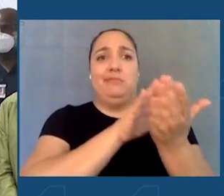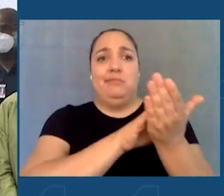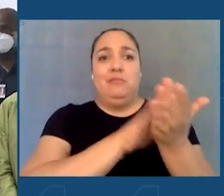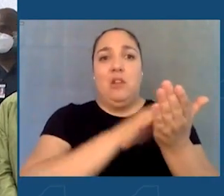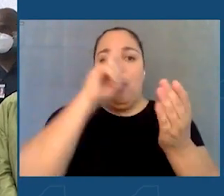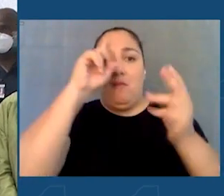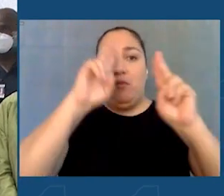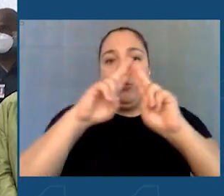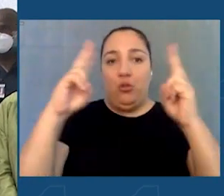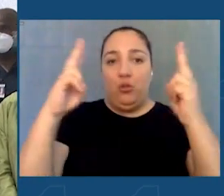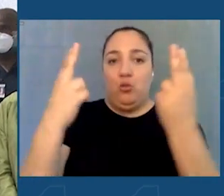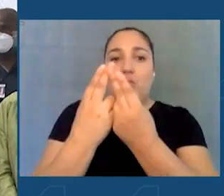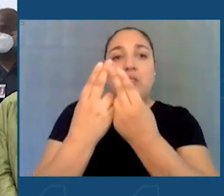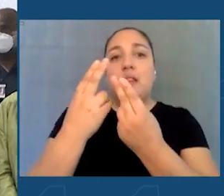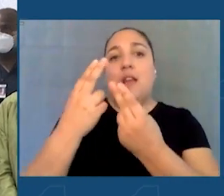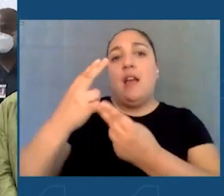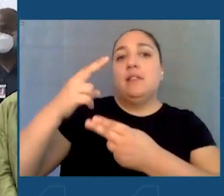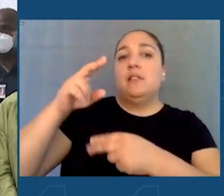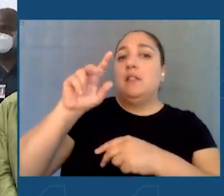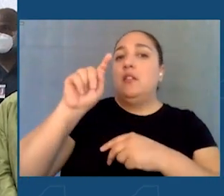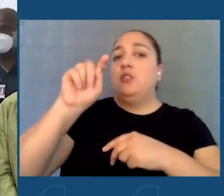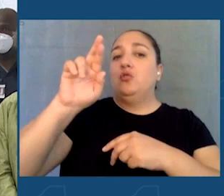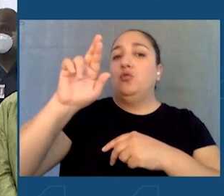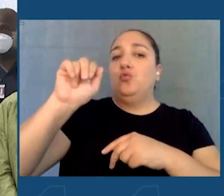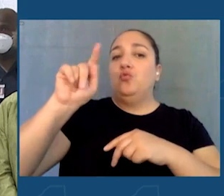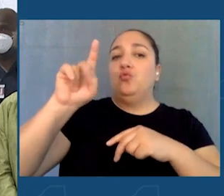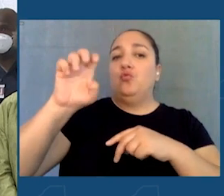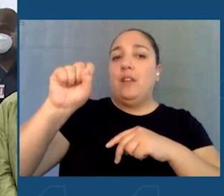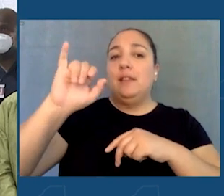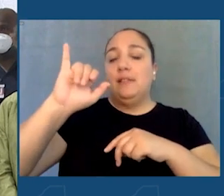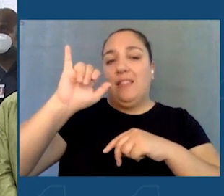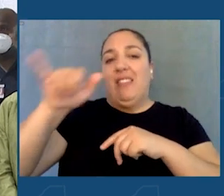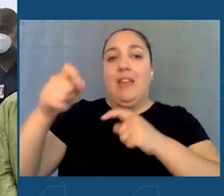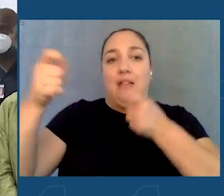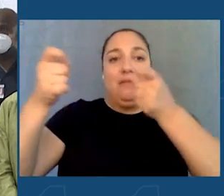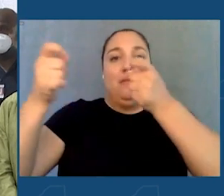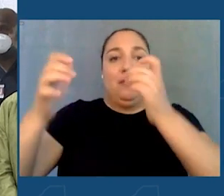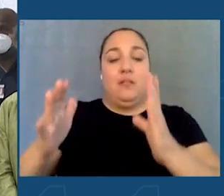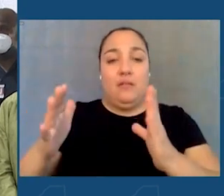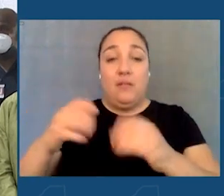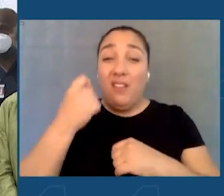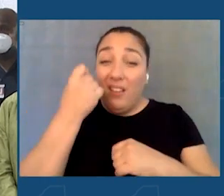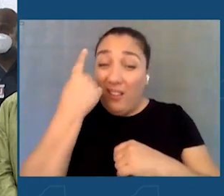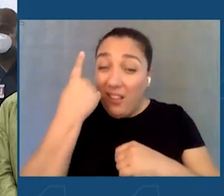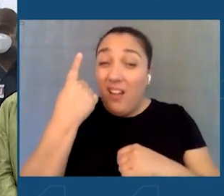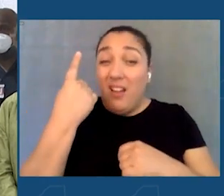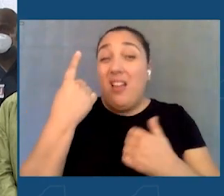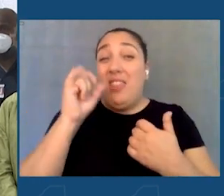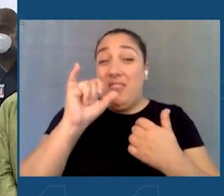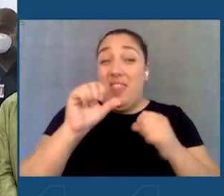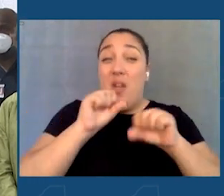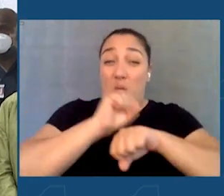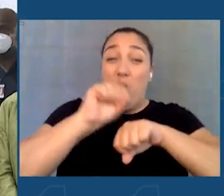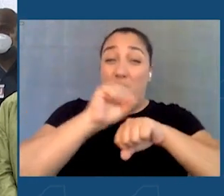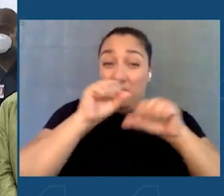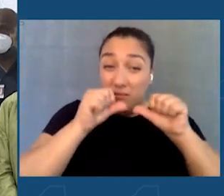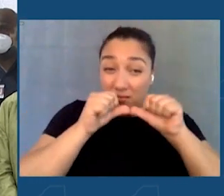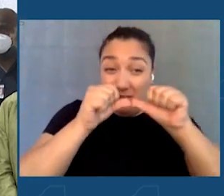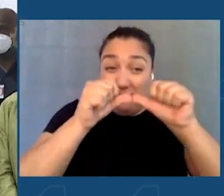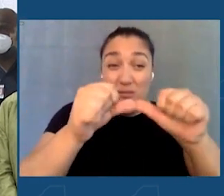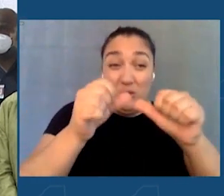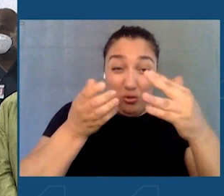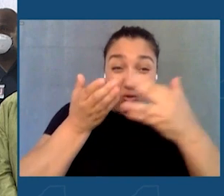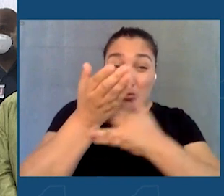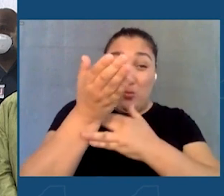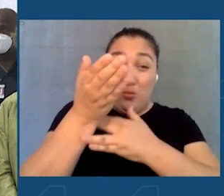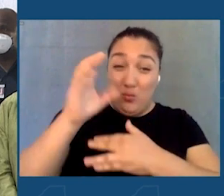trades, Governor. They have been heroic. You talk about getting the work, making the work continuous during the COVID pandemic. It was only